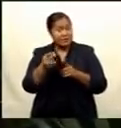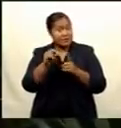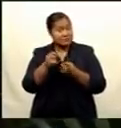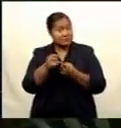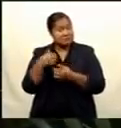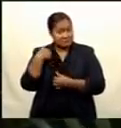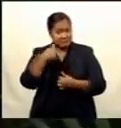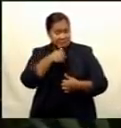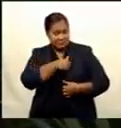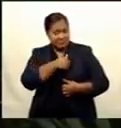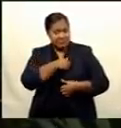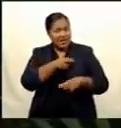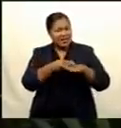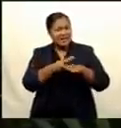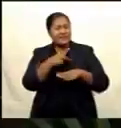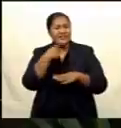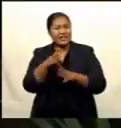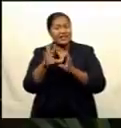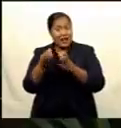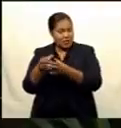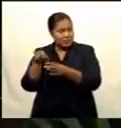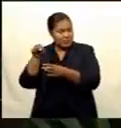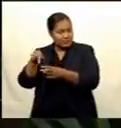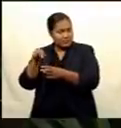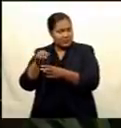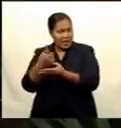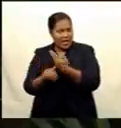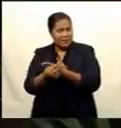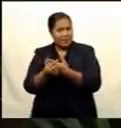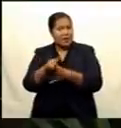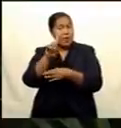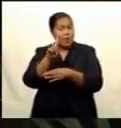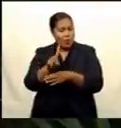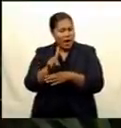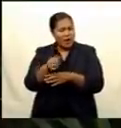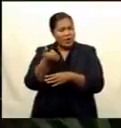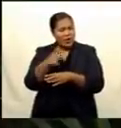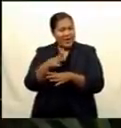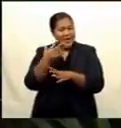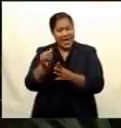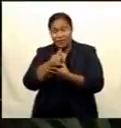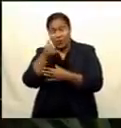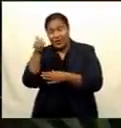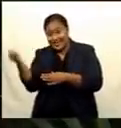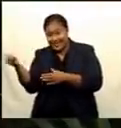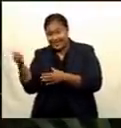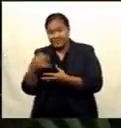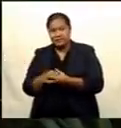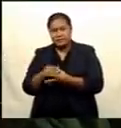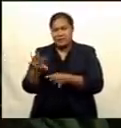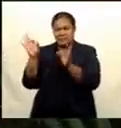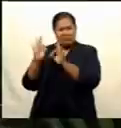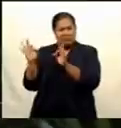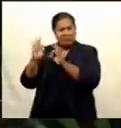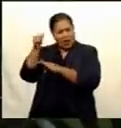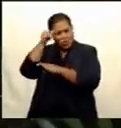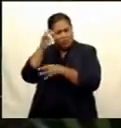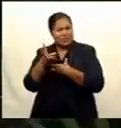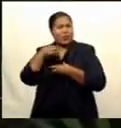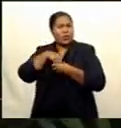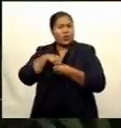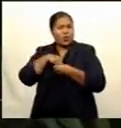Fiji Navy says the current cluster happened when one of their own, who was on bereavement leave, unknowingly